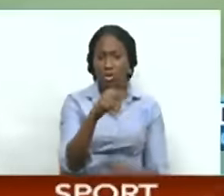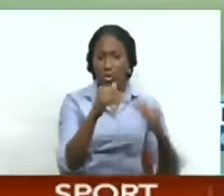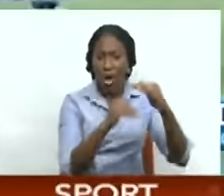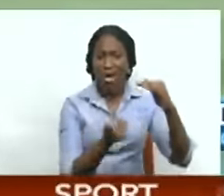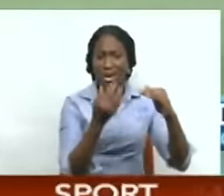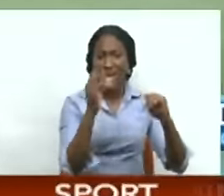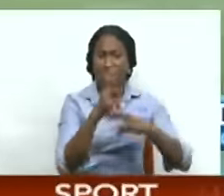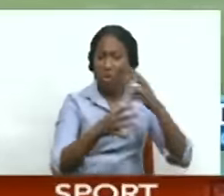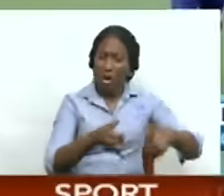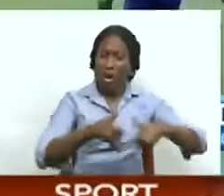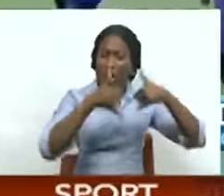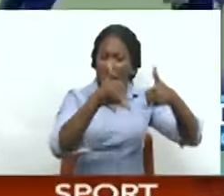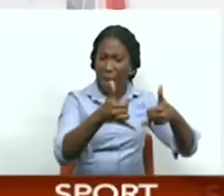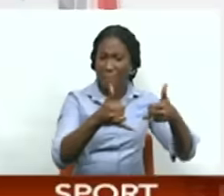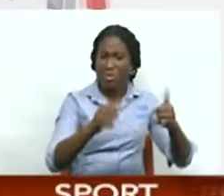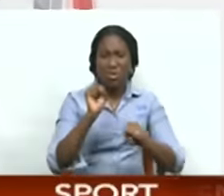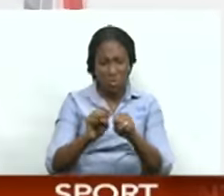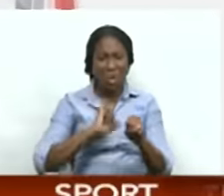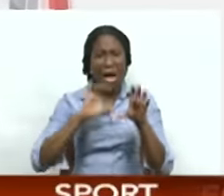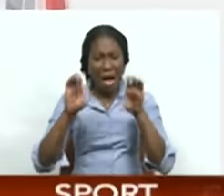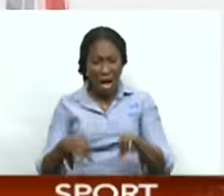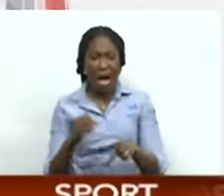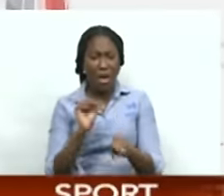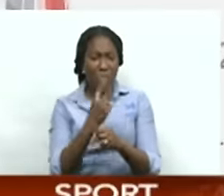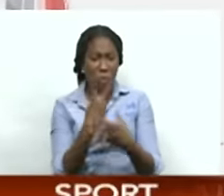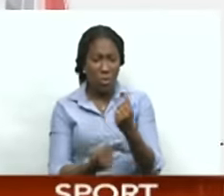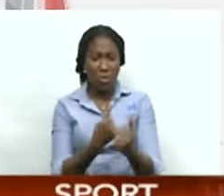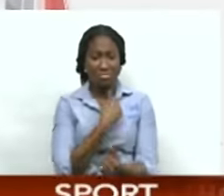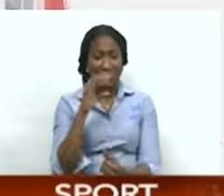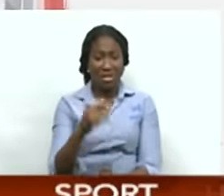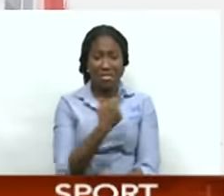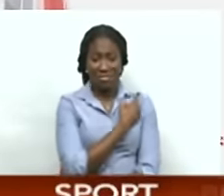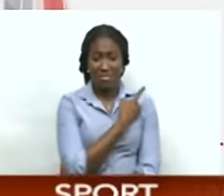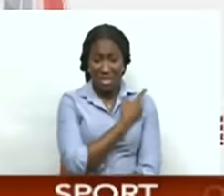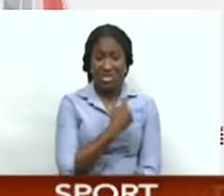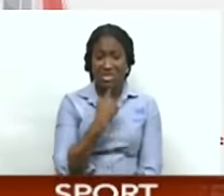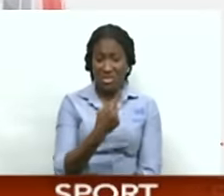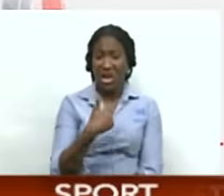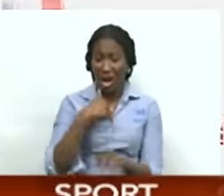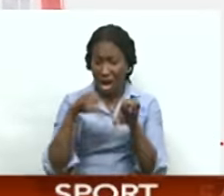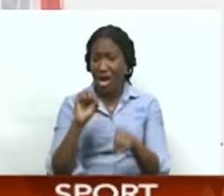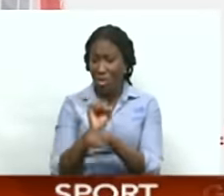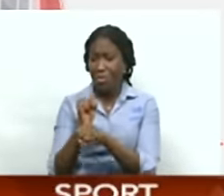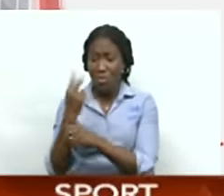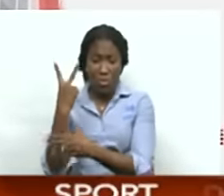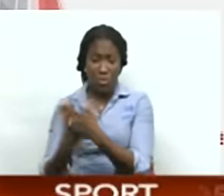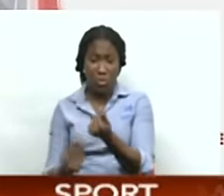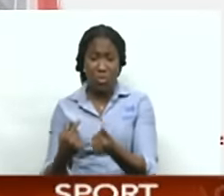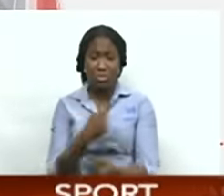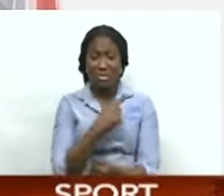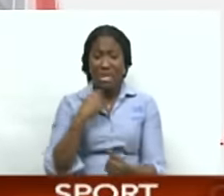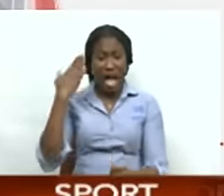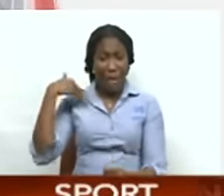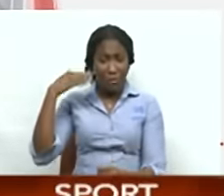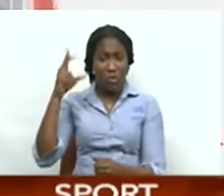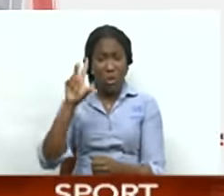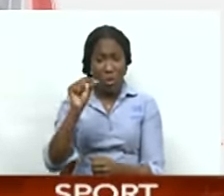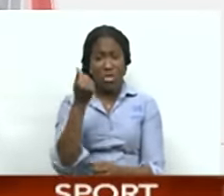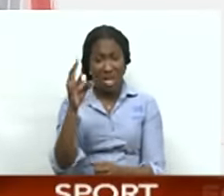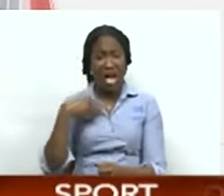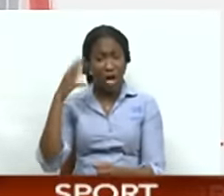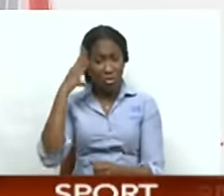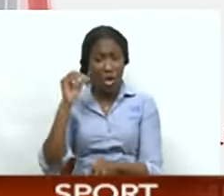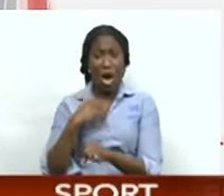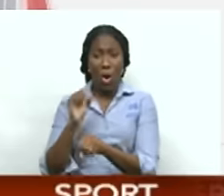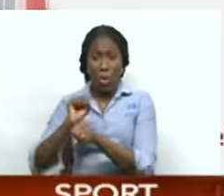stead. Yeah, it's not something that I'm unduly concerned about. And we've got a very experienced team under the leadership of Fawaz Bash as the